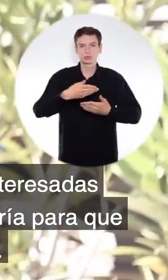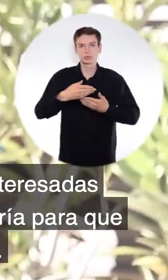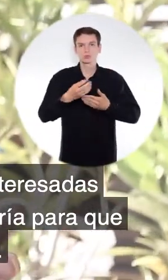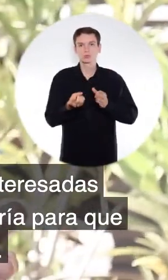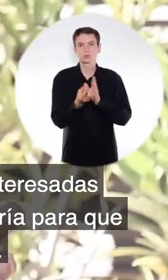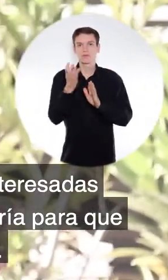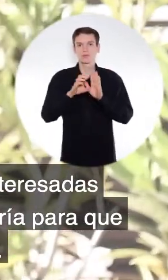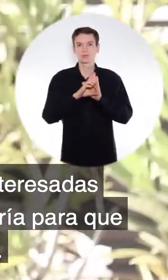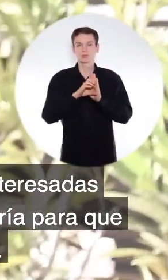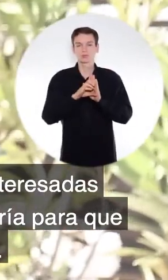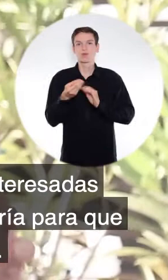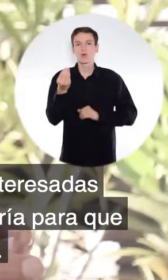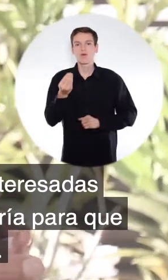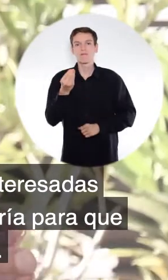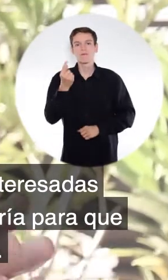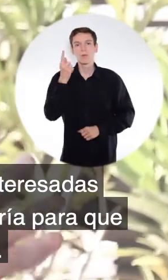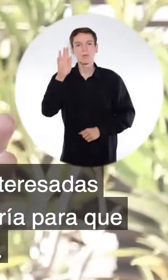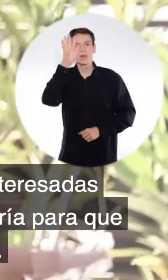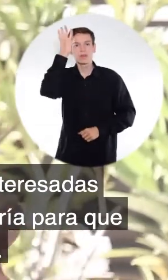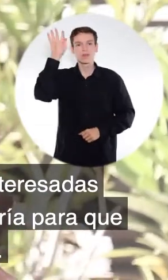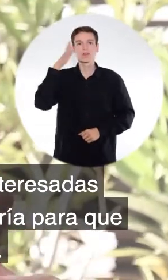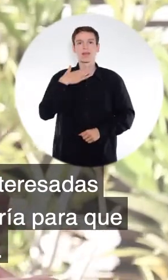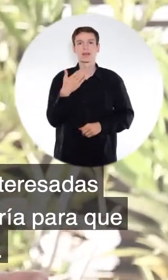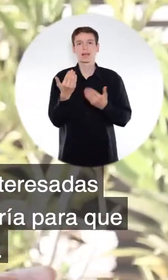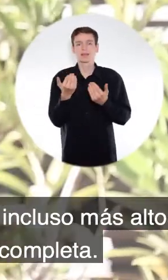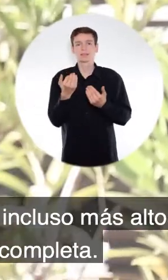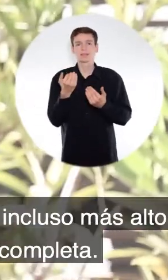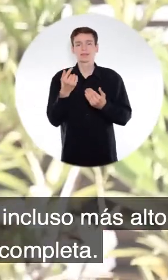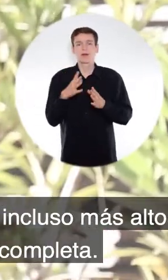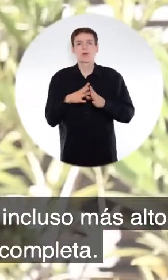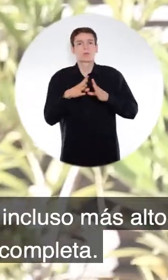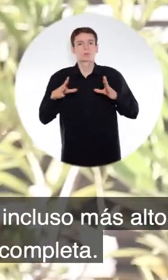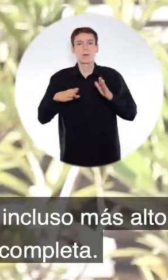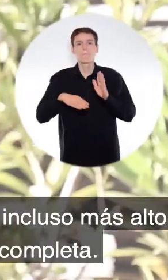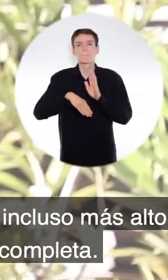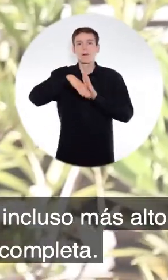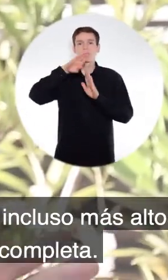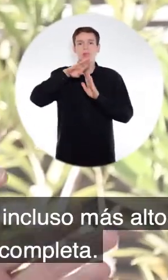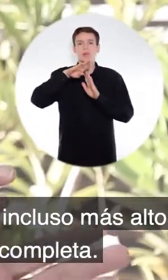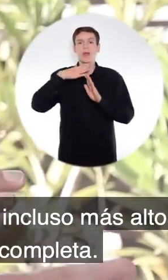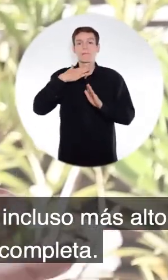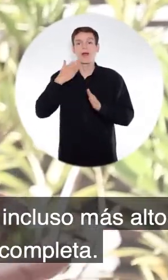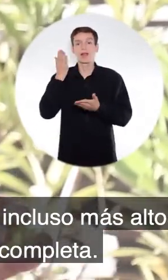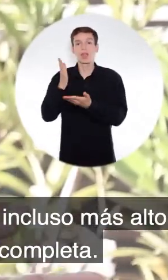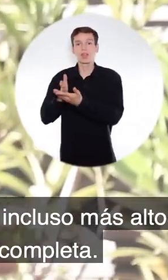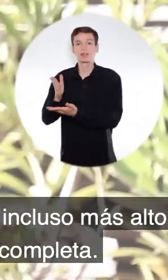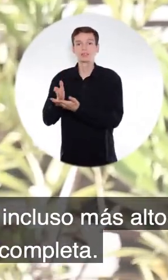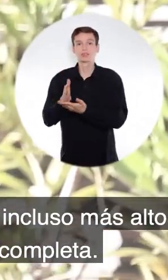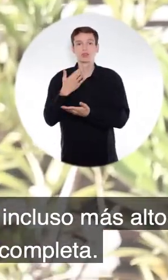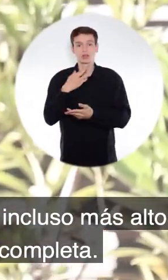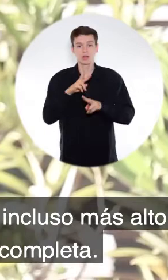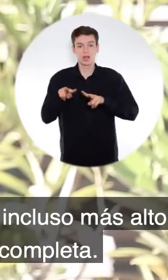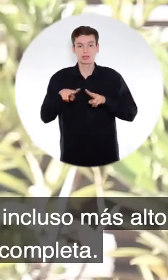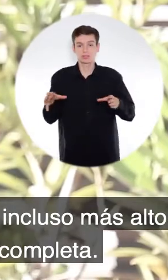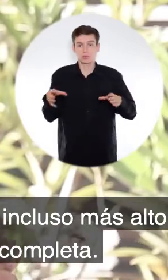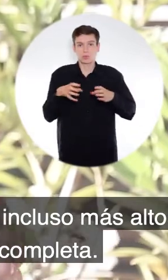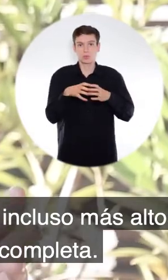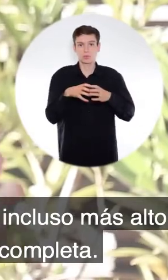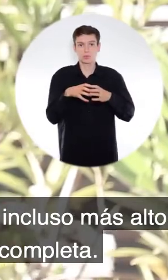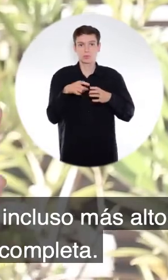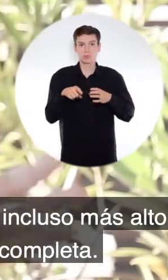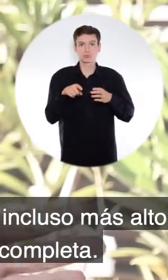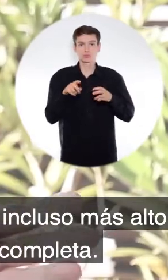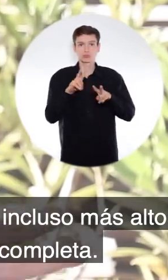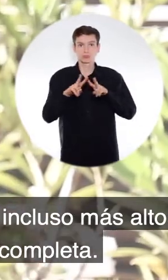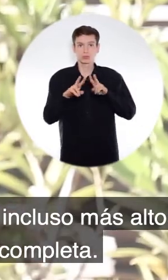any decision to be binding in the constituent body. Let's say, instead of having the majority plus one, to have,